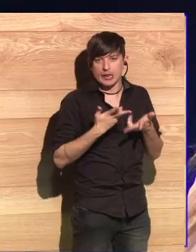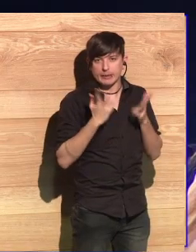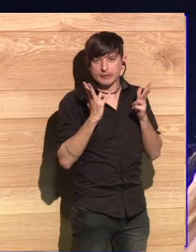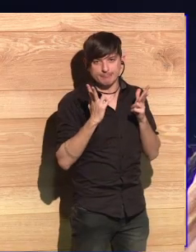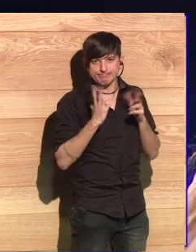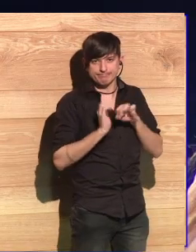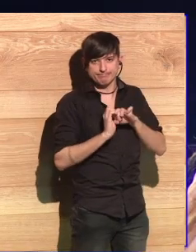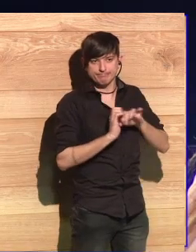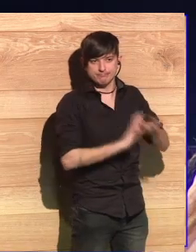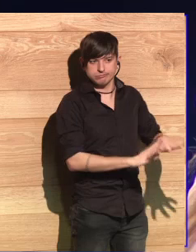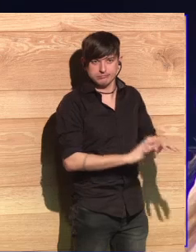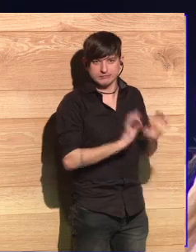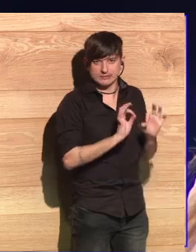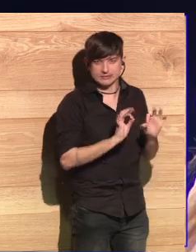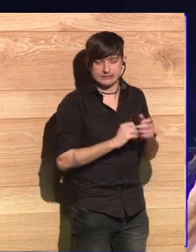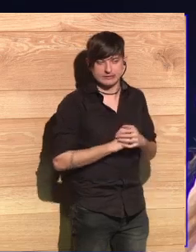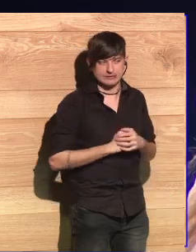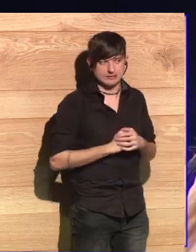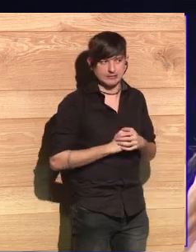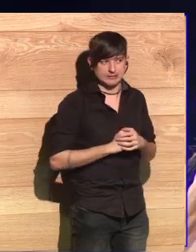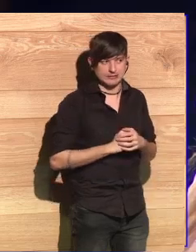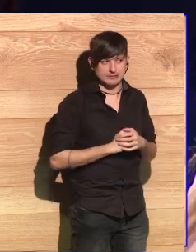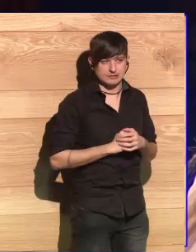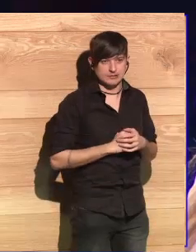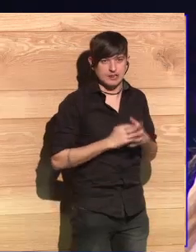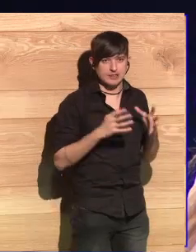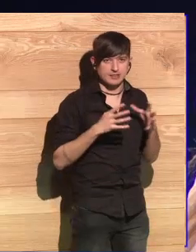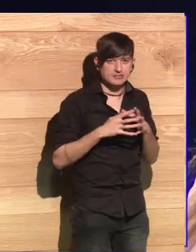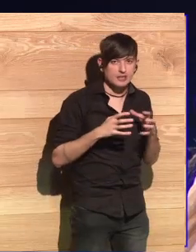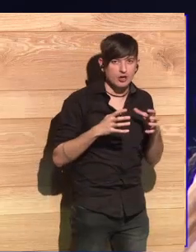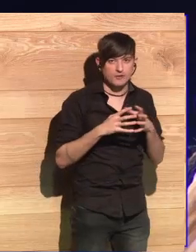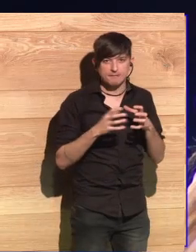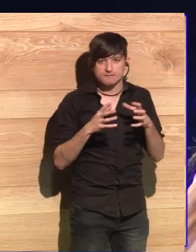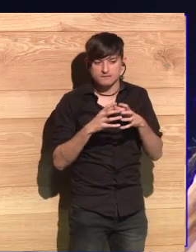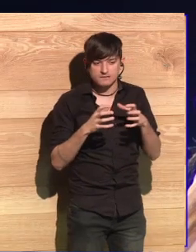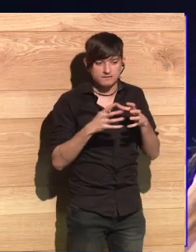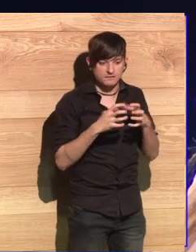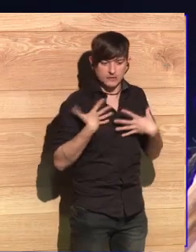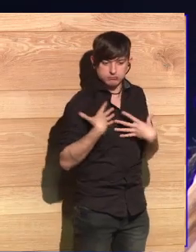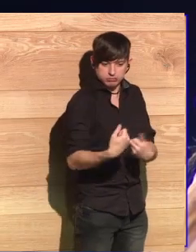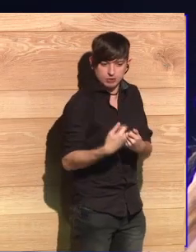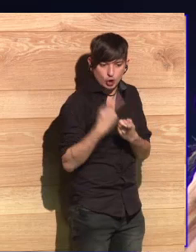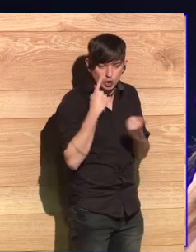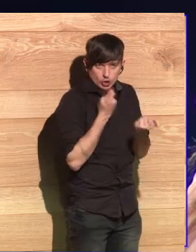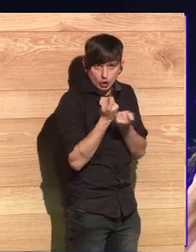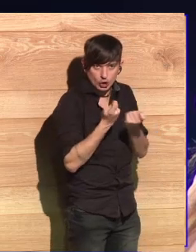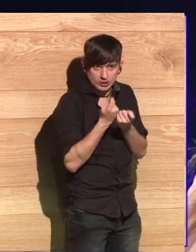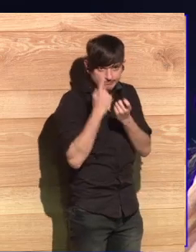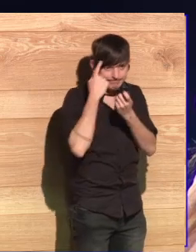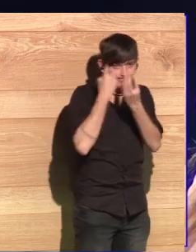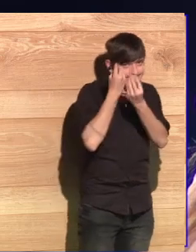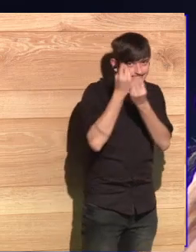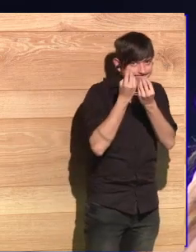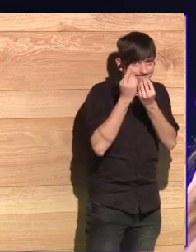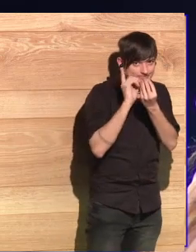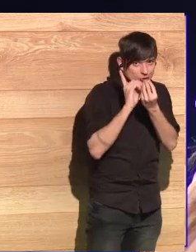desire takes over rather than rationality, and so addiction is